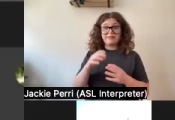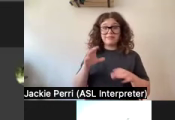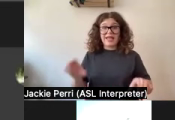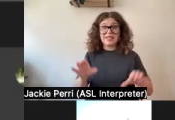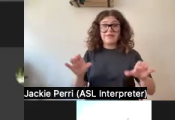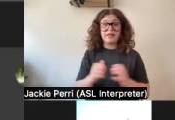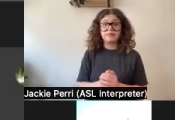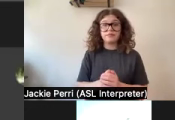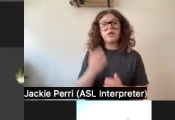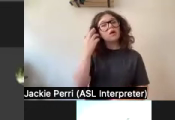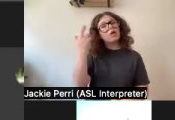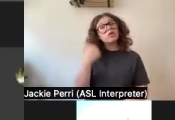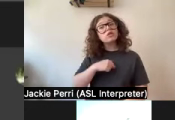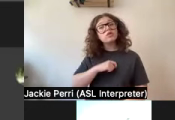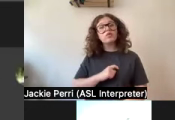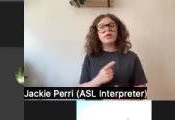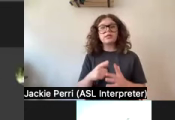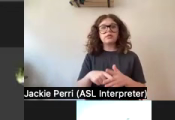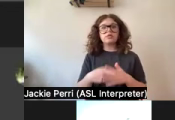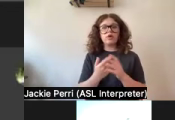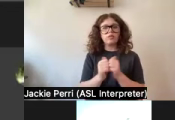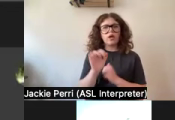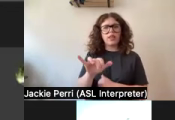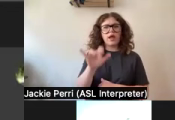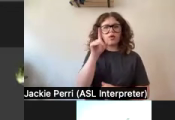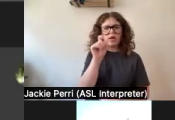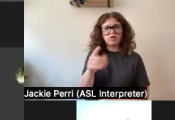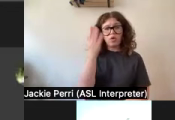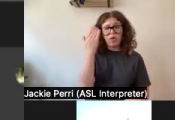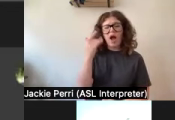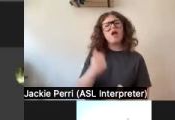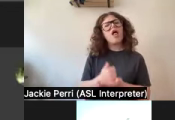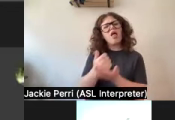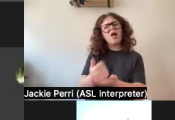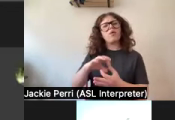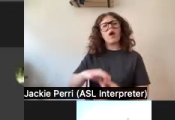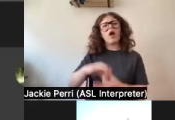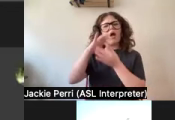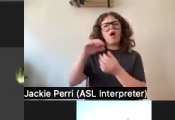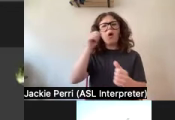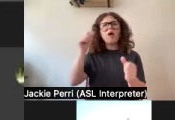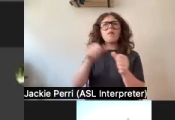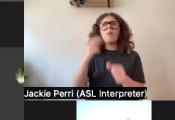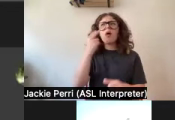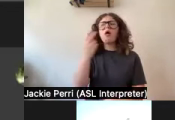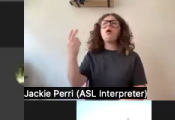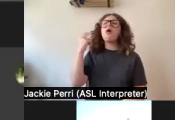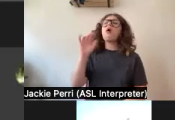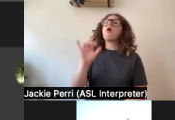the reason why we started out with that question was to kind of help ground us in what has been our experiences and what do we